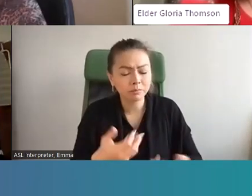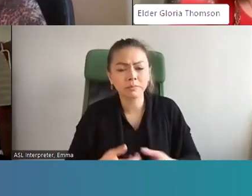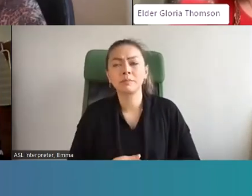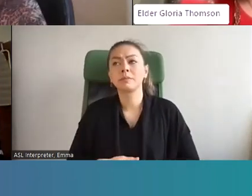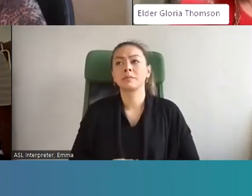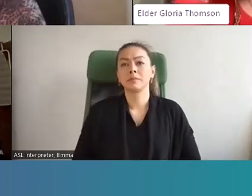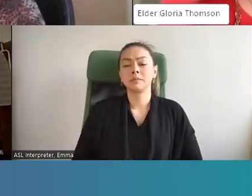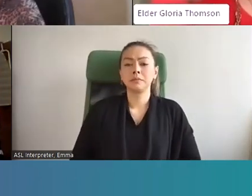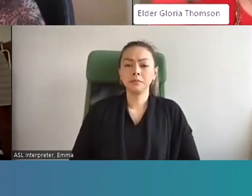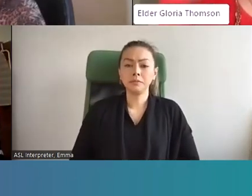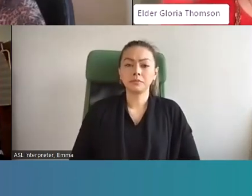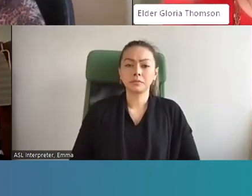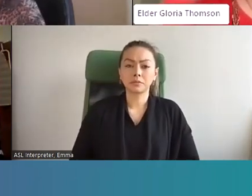me,